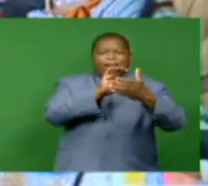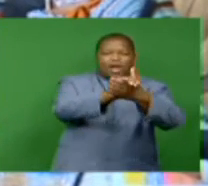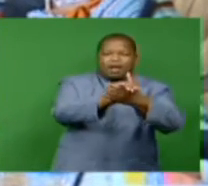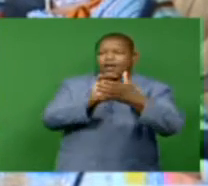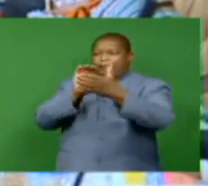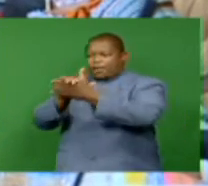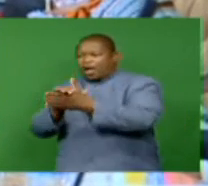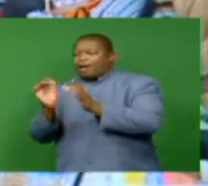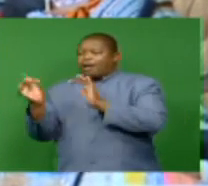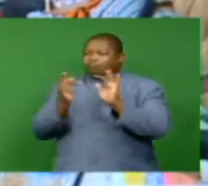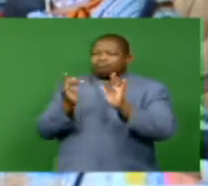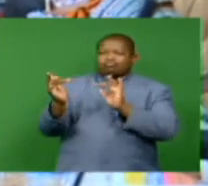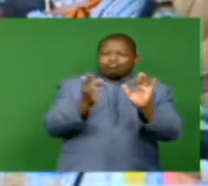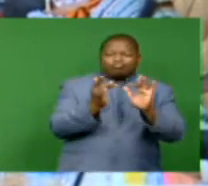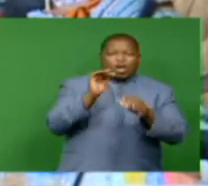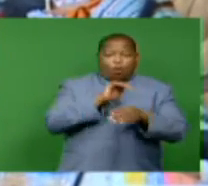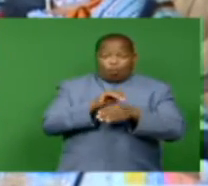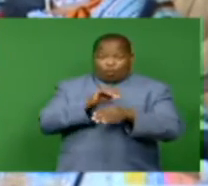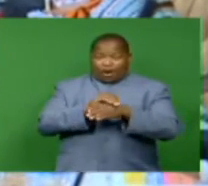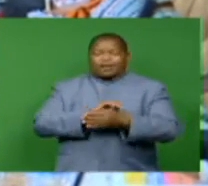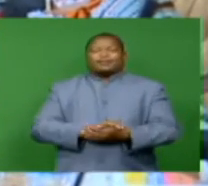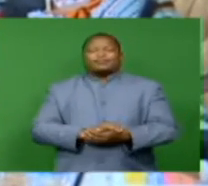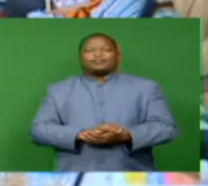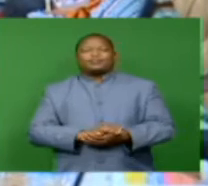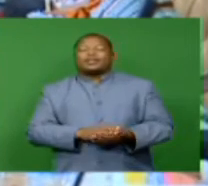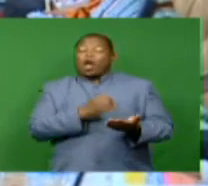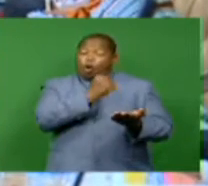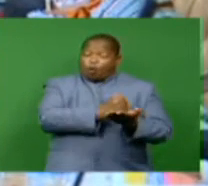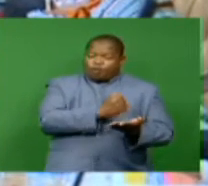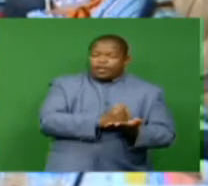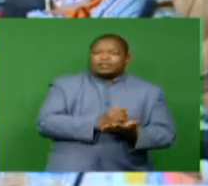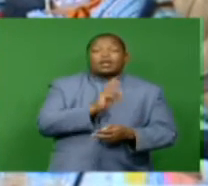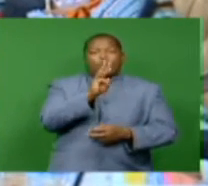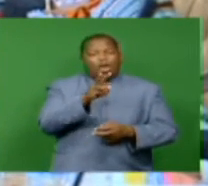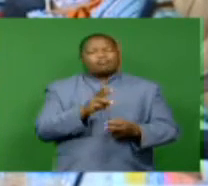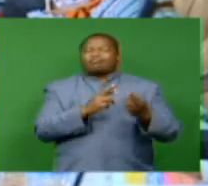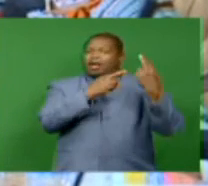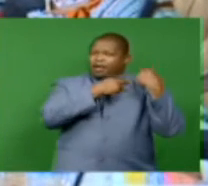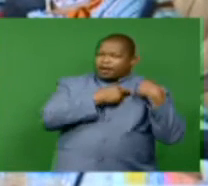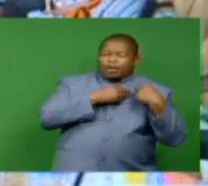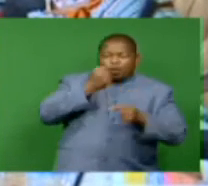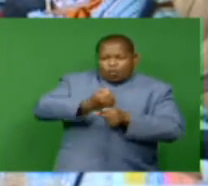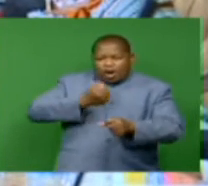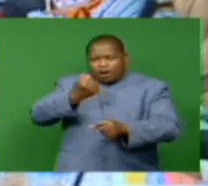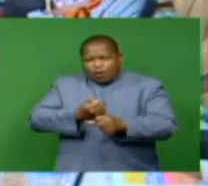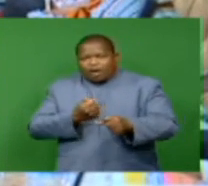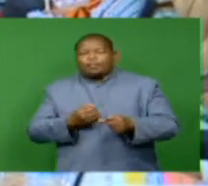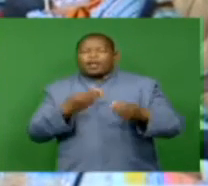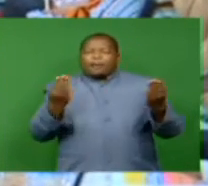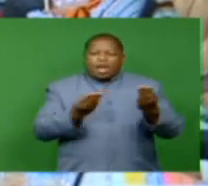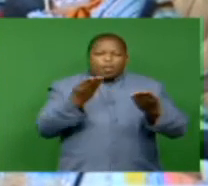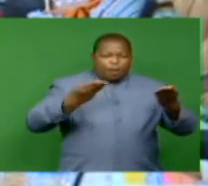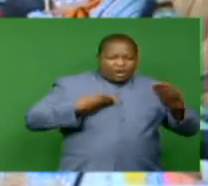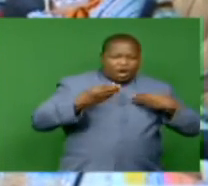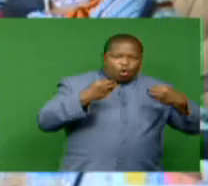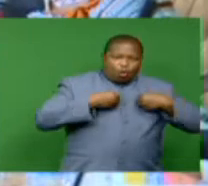the marketing of goods from both individuals and companies on a platform that provides easy